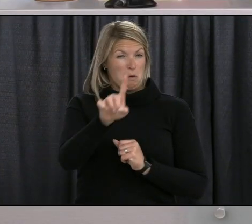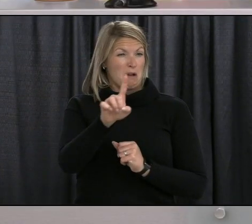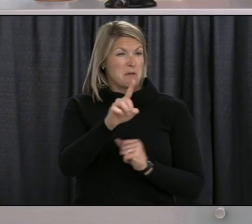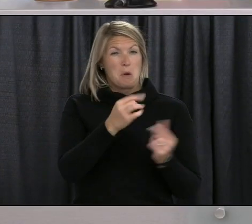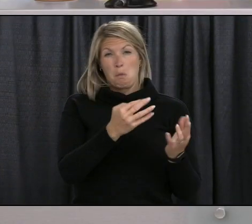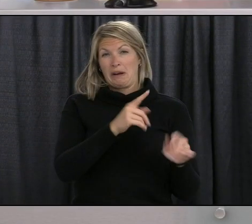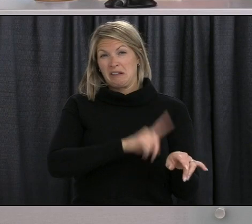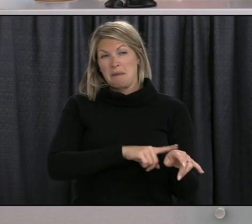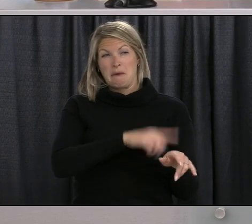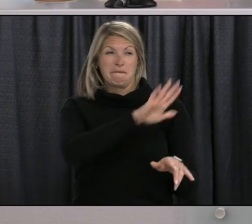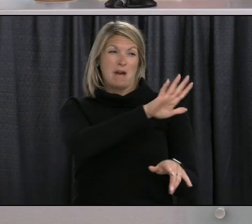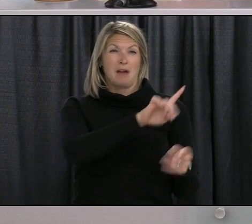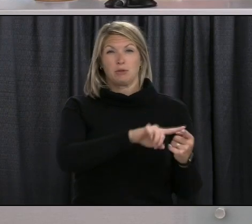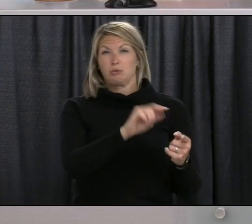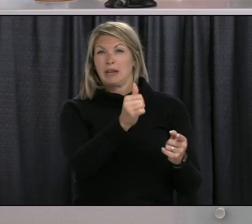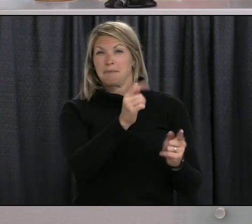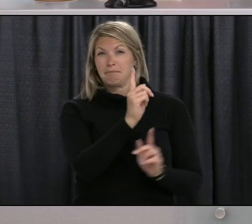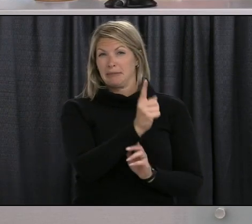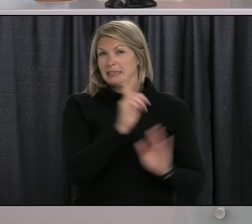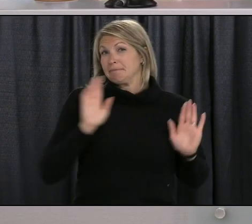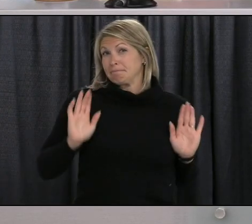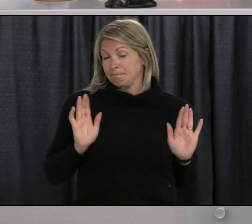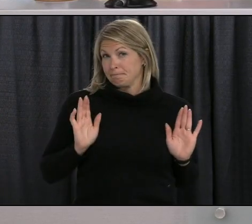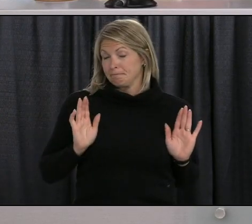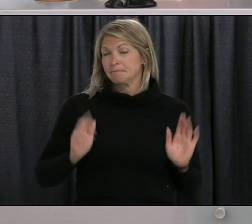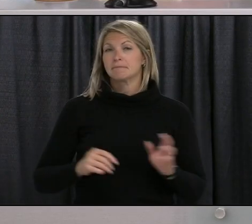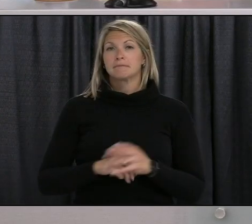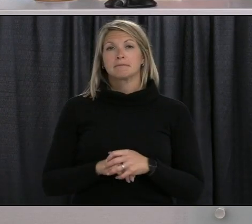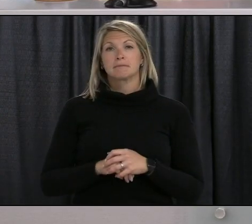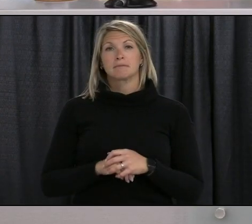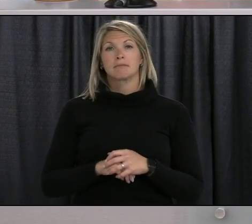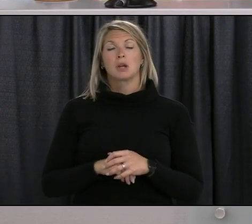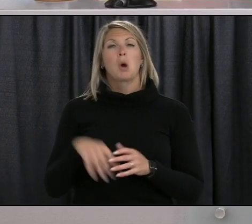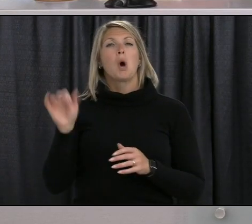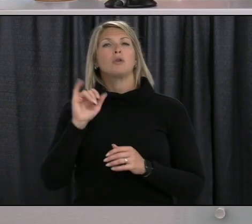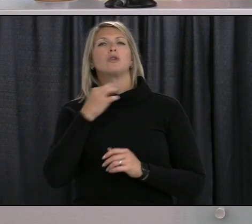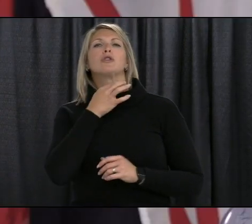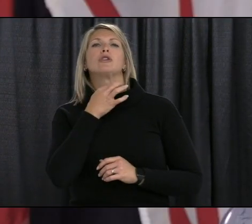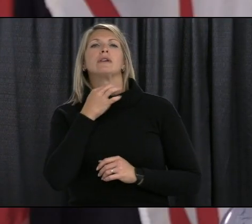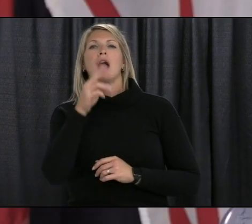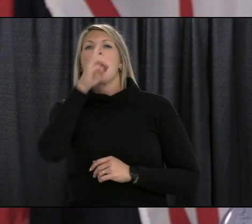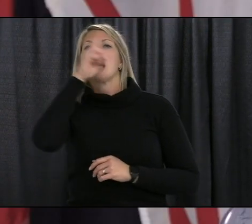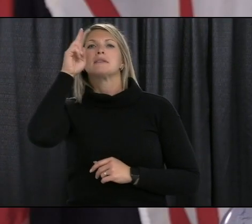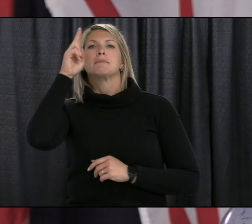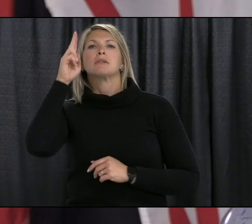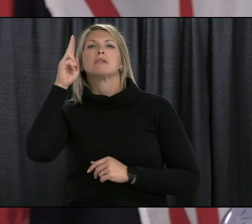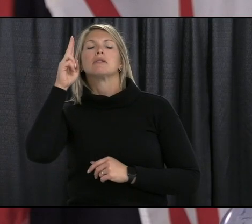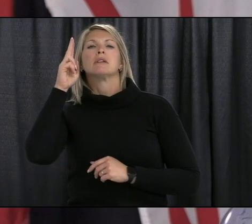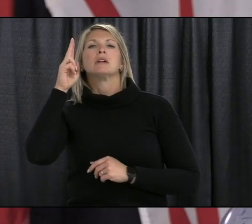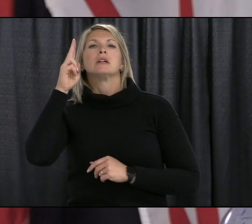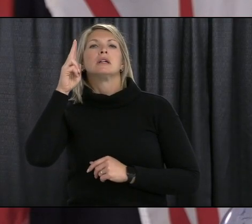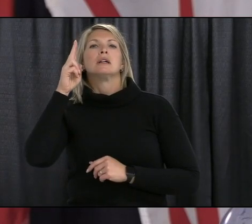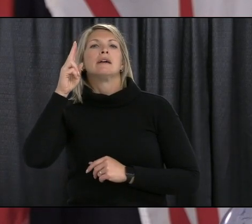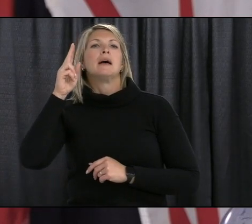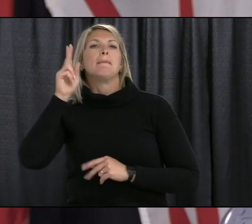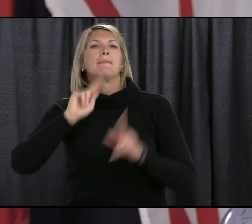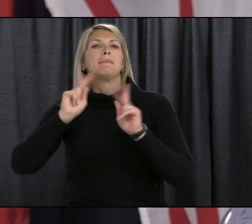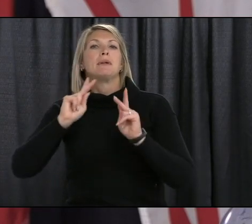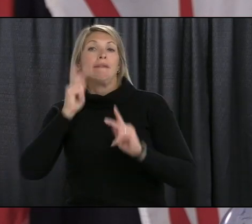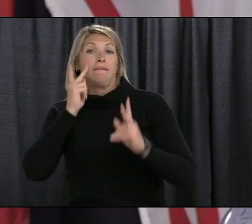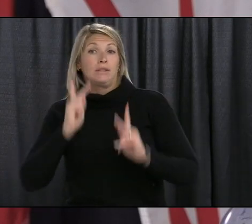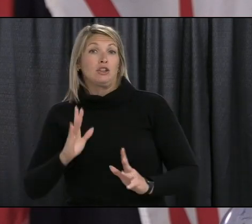And have there been any changes or any changes considered to hospital visitation? No, none further at the